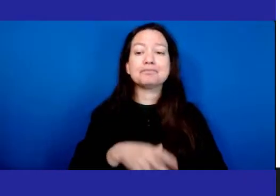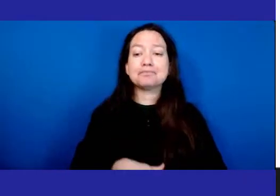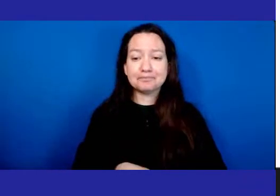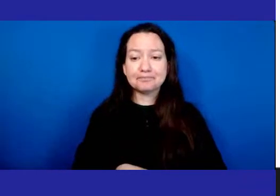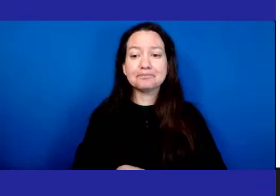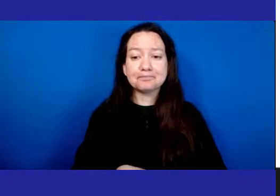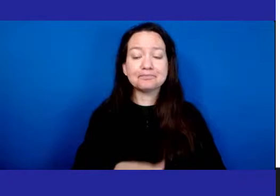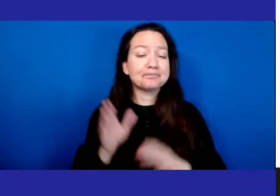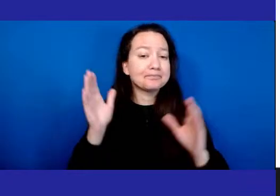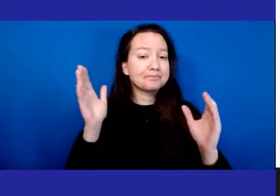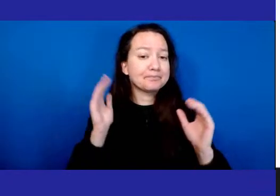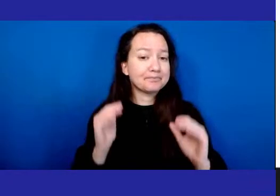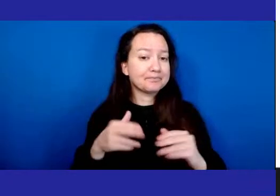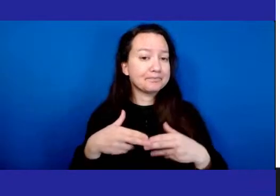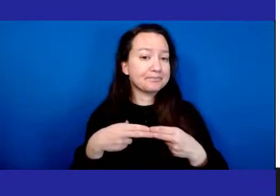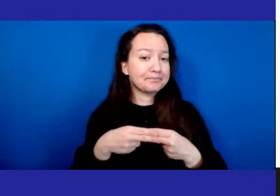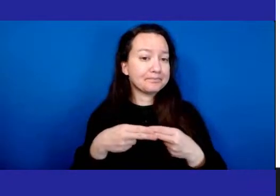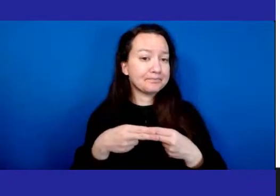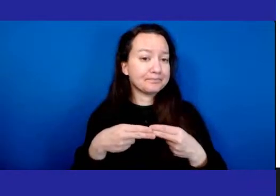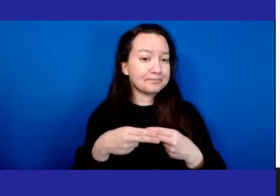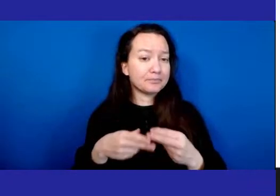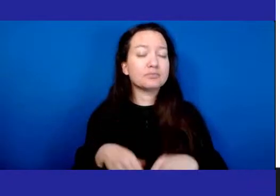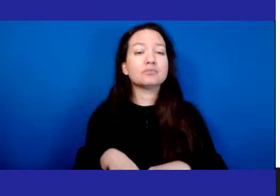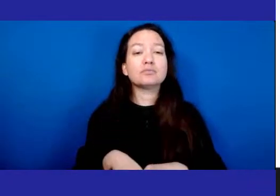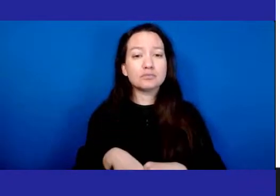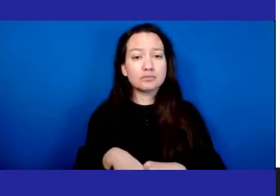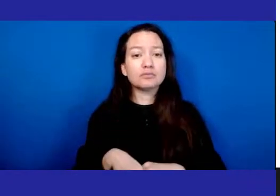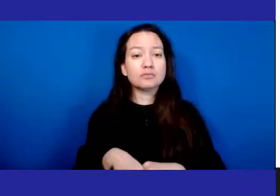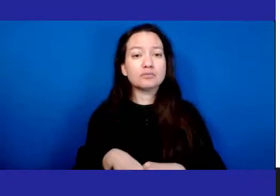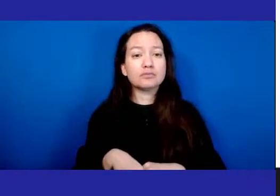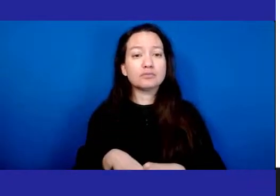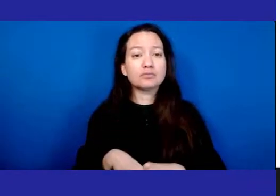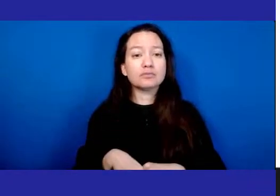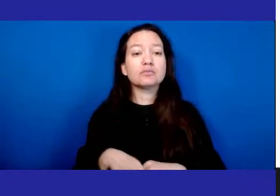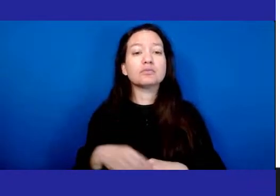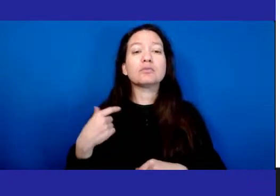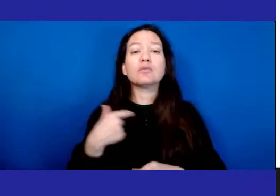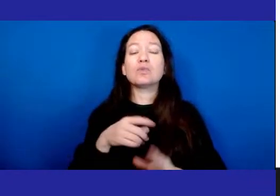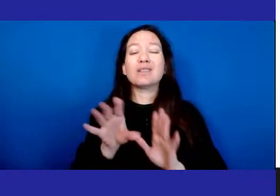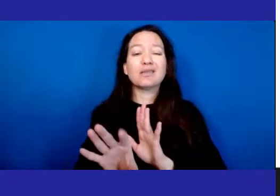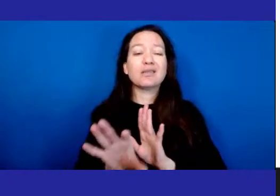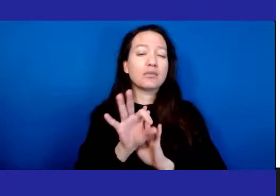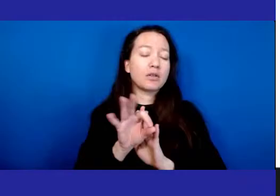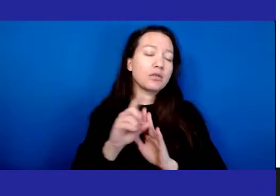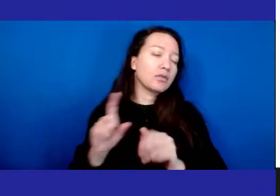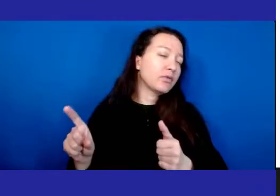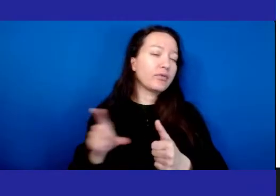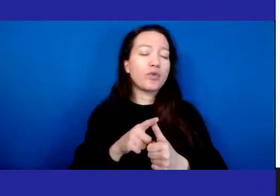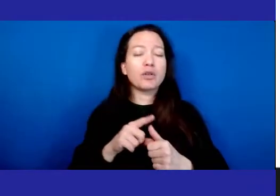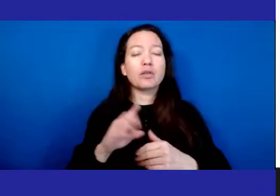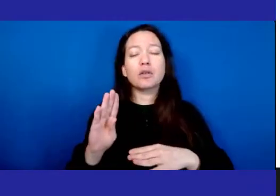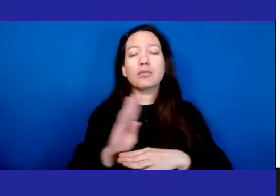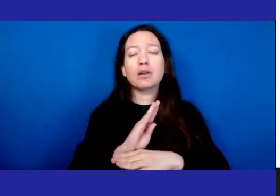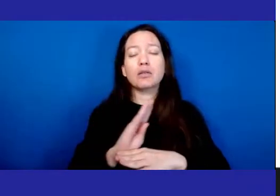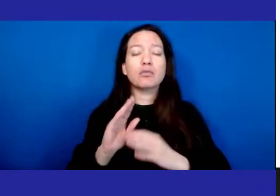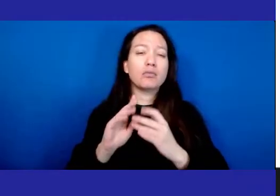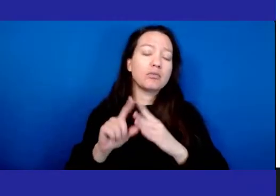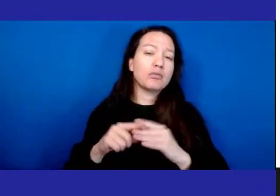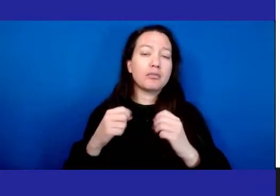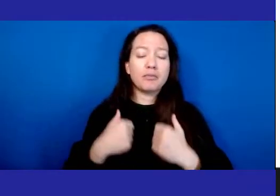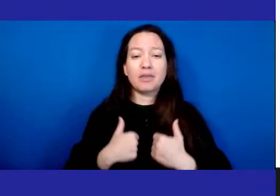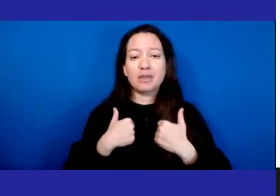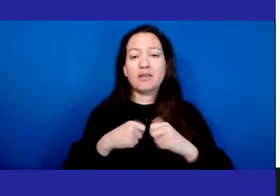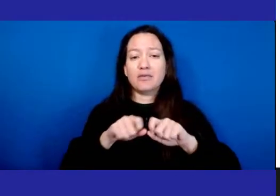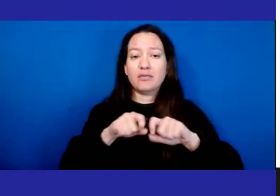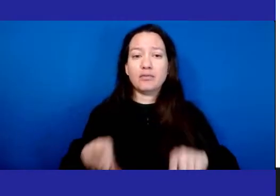to that end, the next slide, please, we picked for the first line of business to go live, the HIV